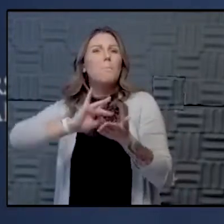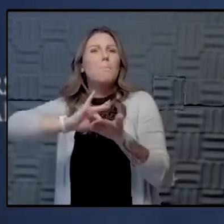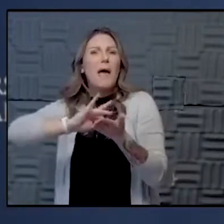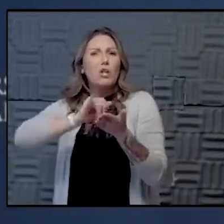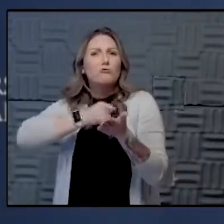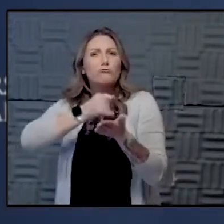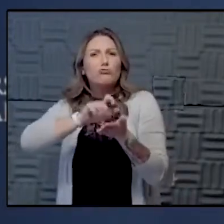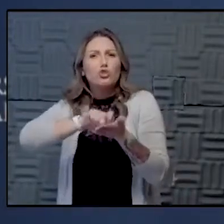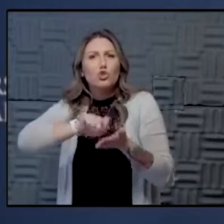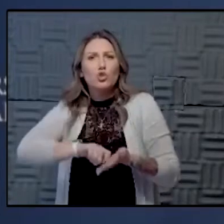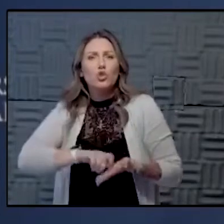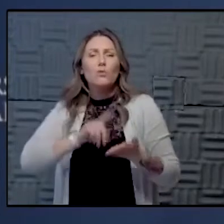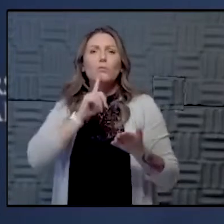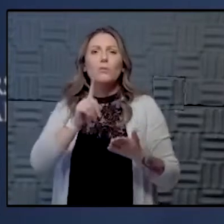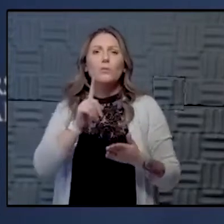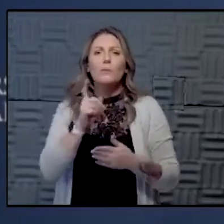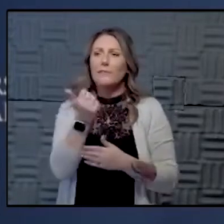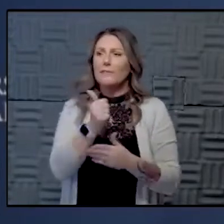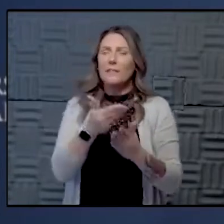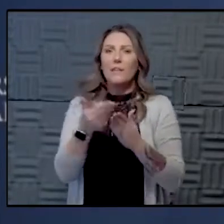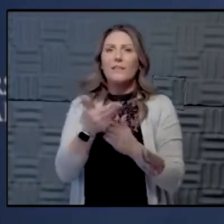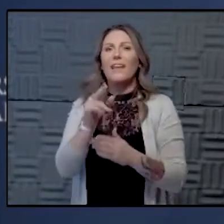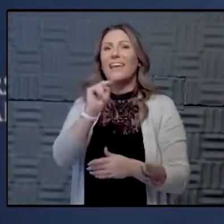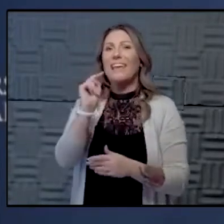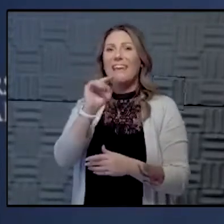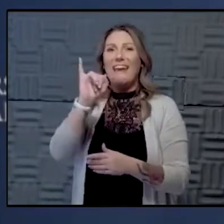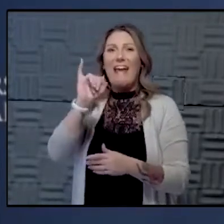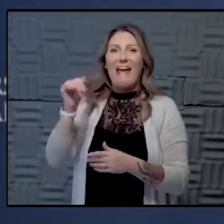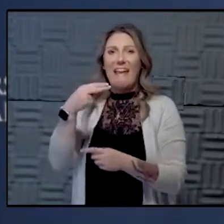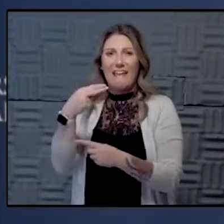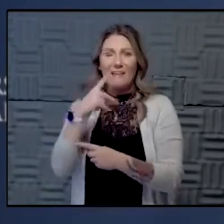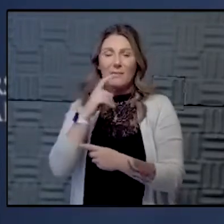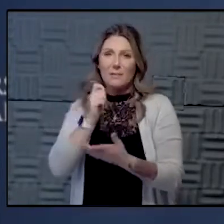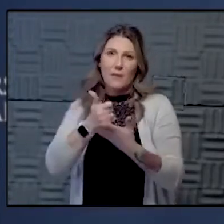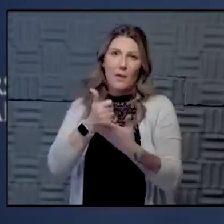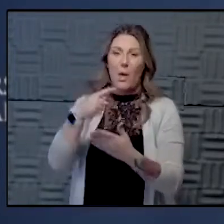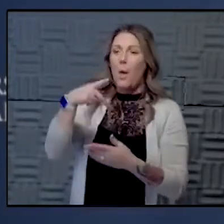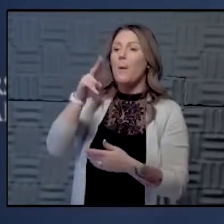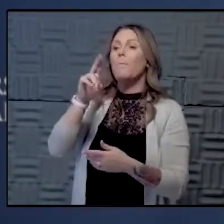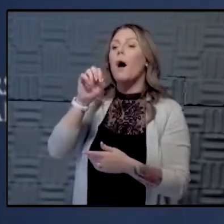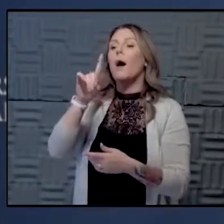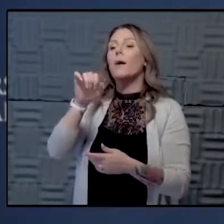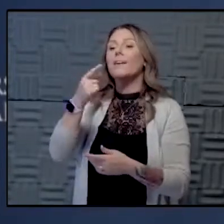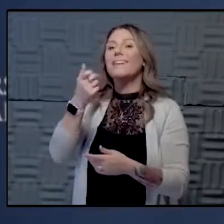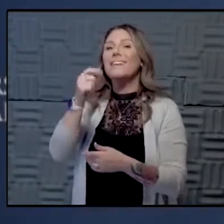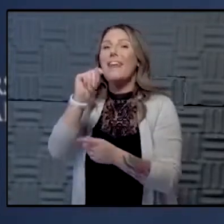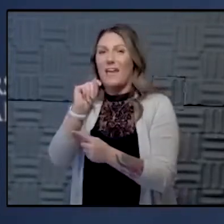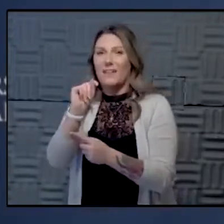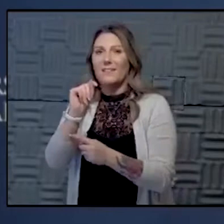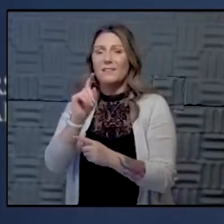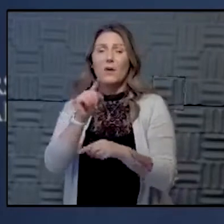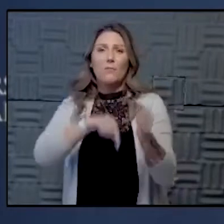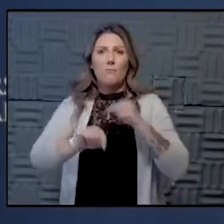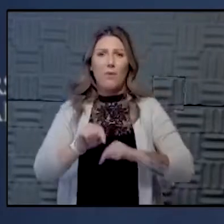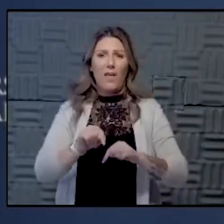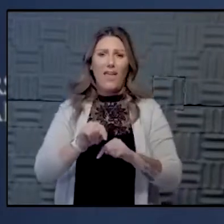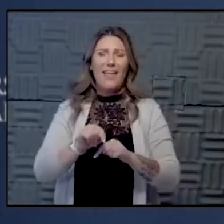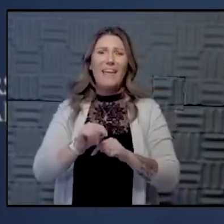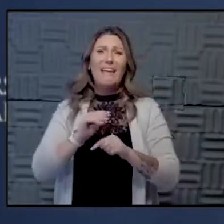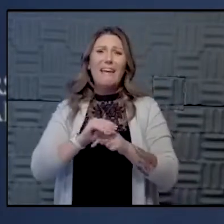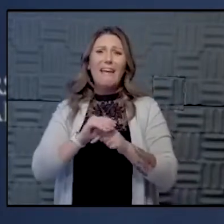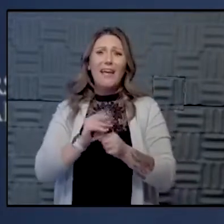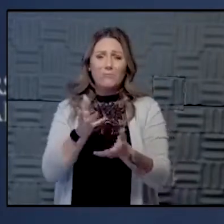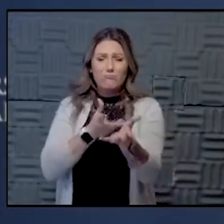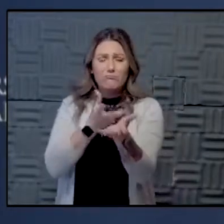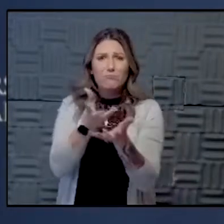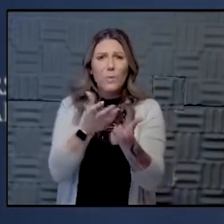out there. Anything through PubMed, NIH is helpful. I will go back to consultation with a dietitian is